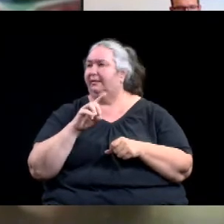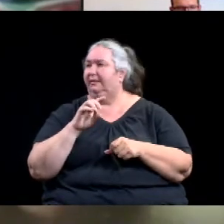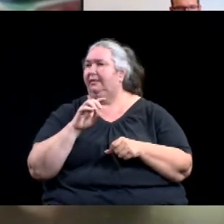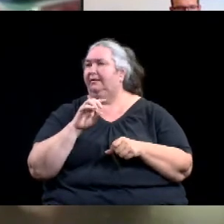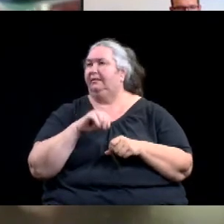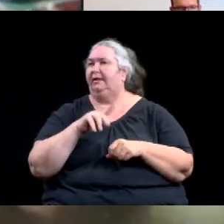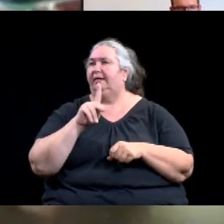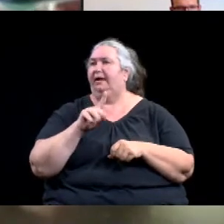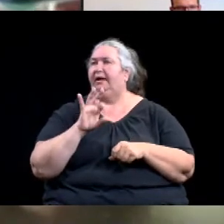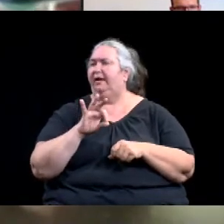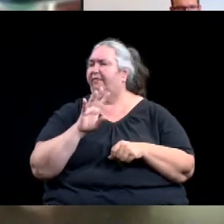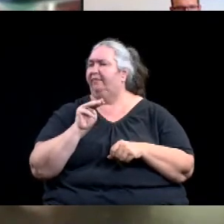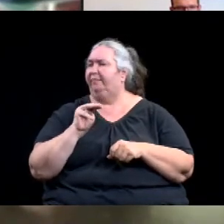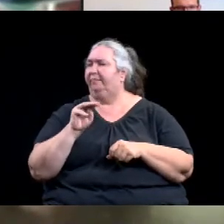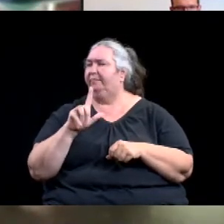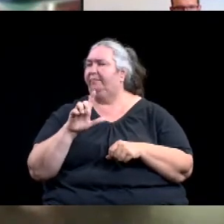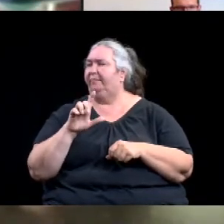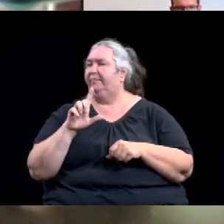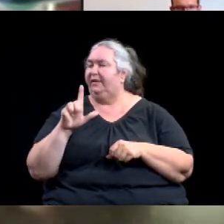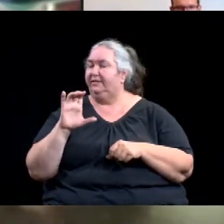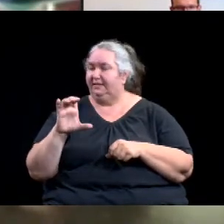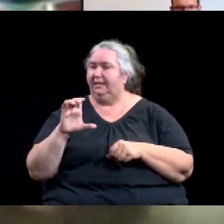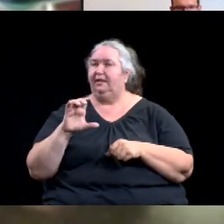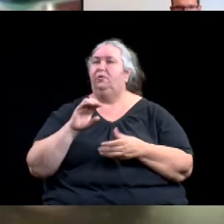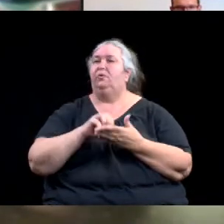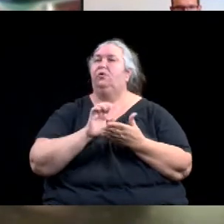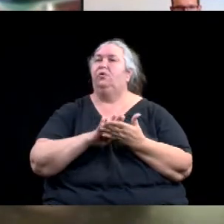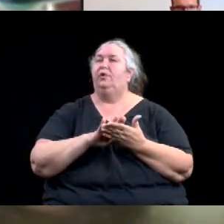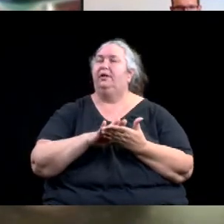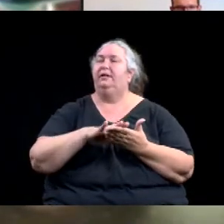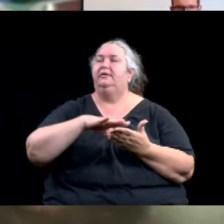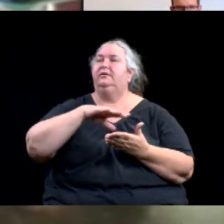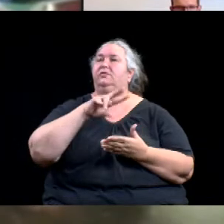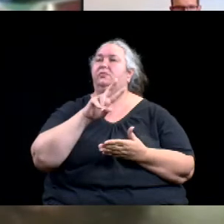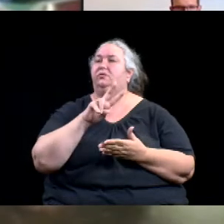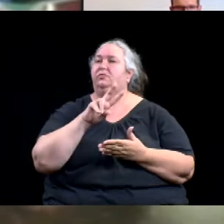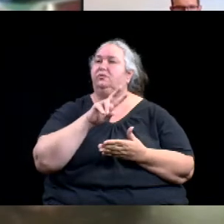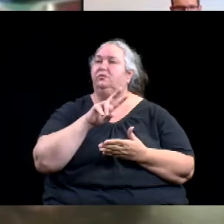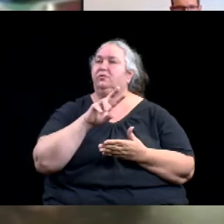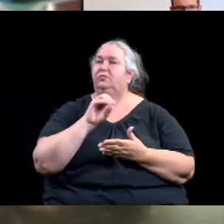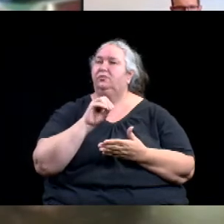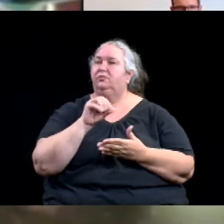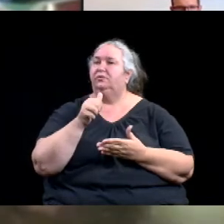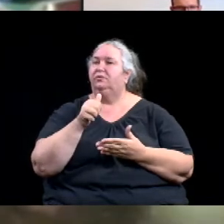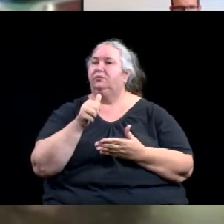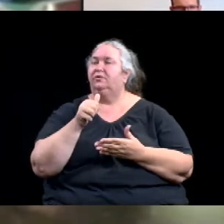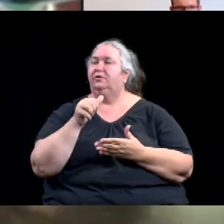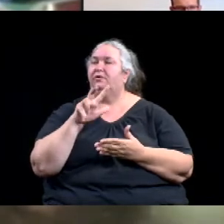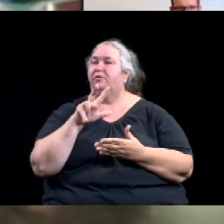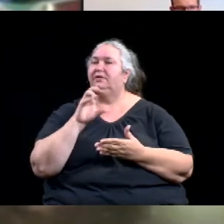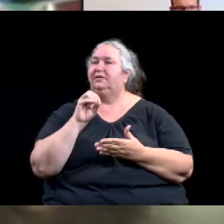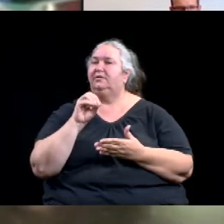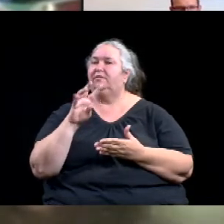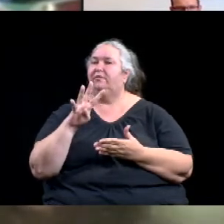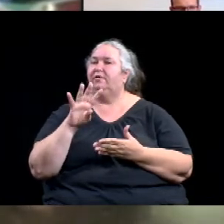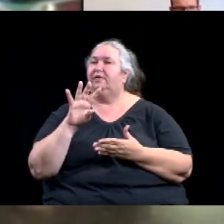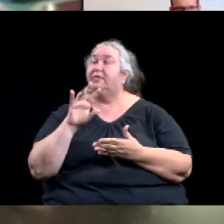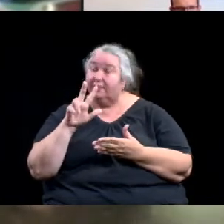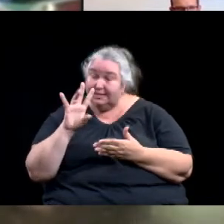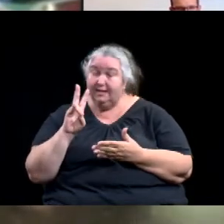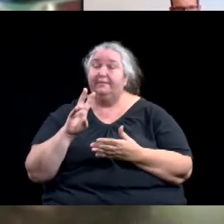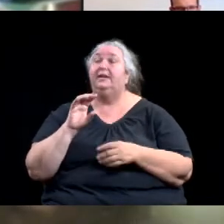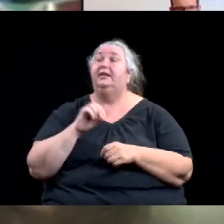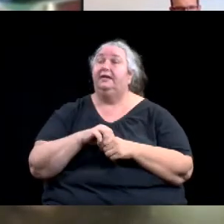2010-0034877, official public records, McLennan County, Texas, and being located at the intersection of Texas Central Parkway and Bagby Avenue, and further located within